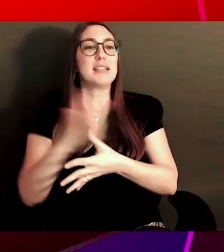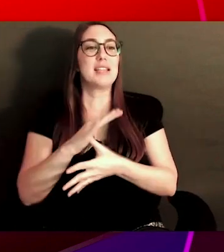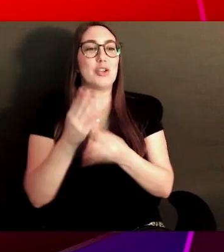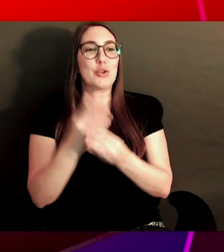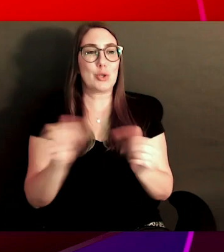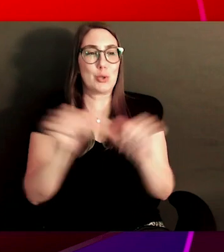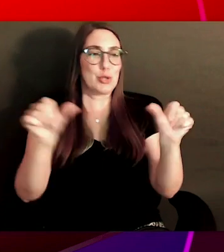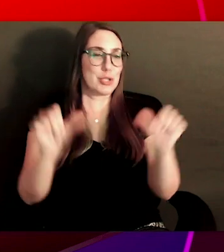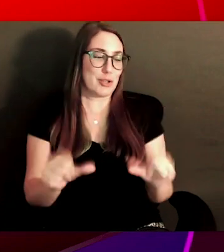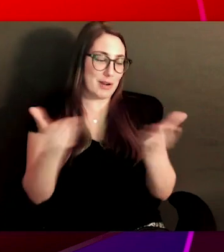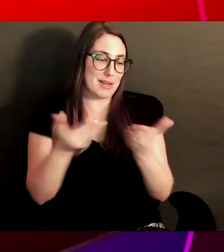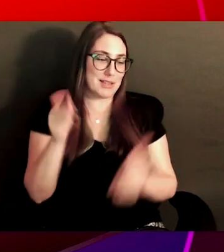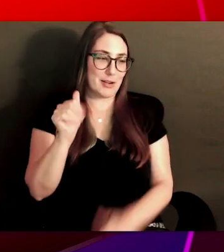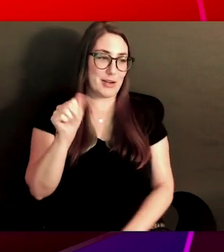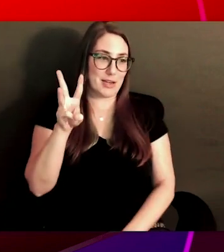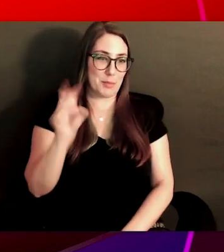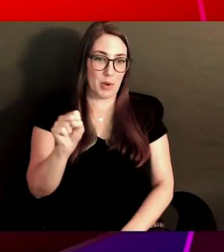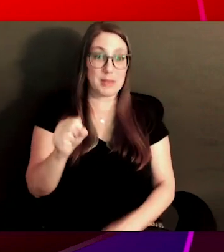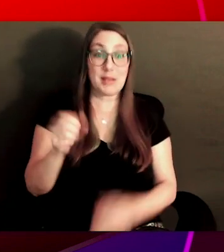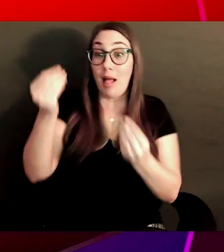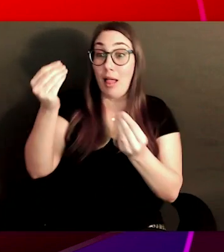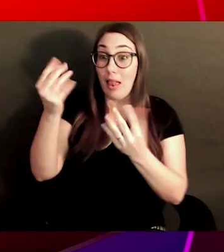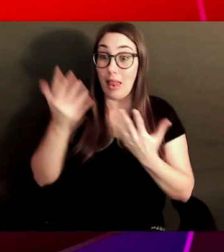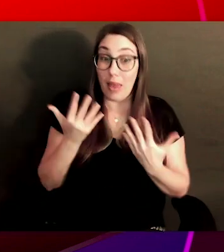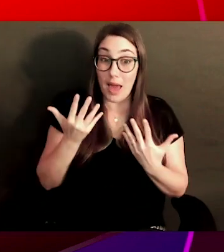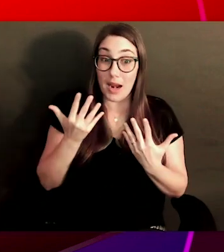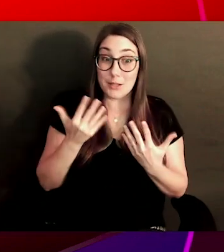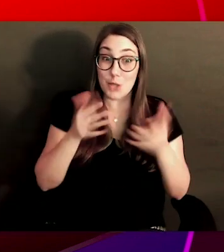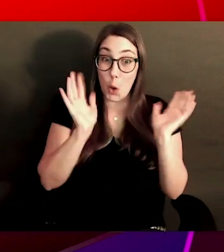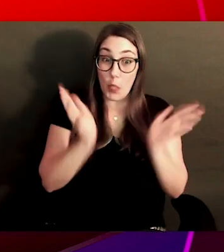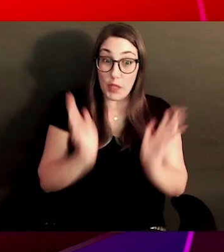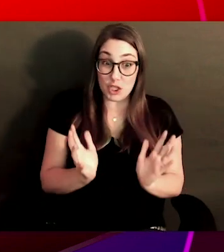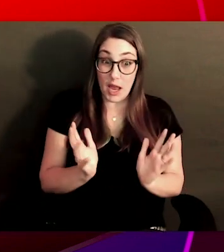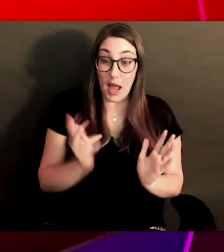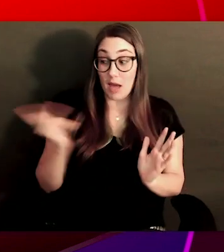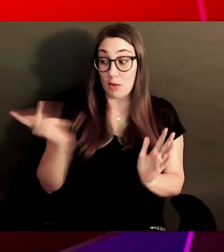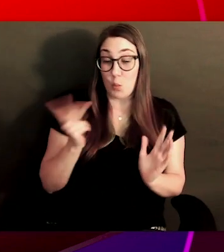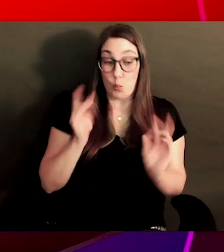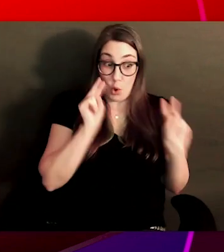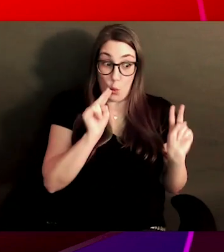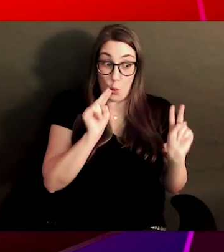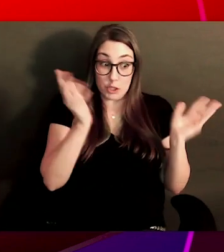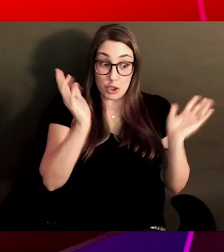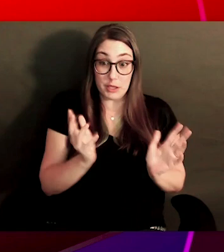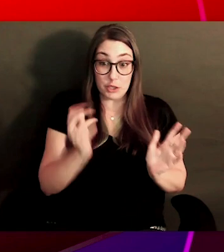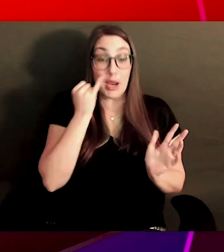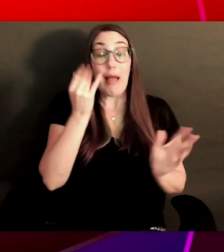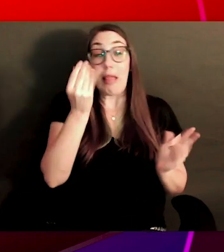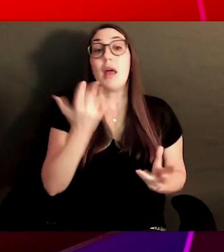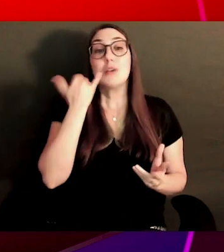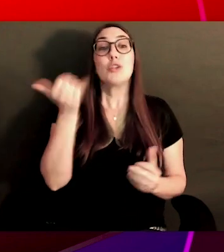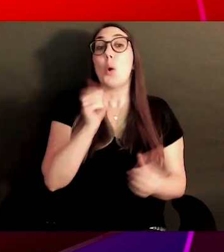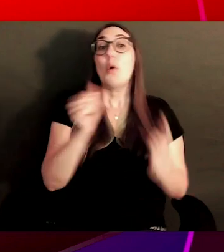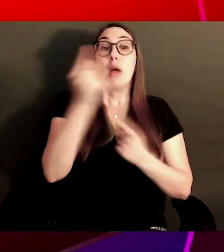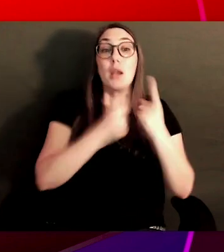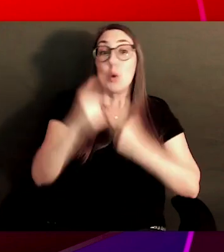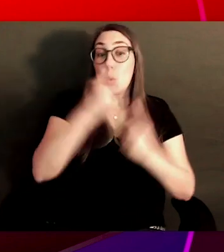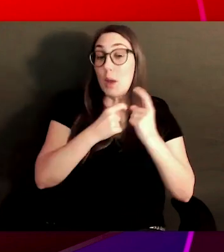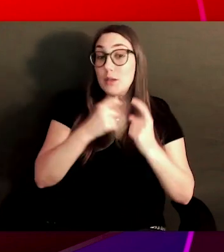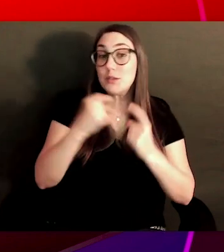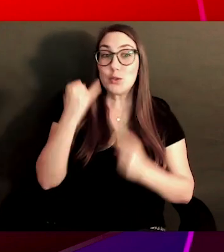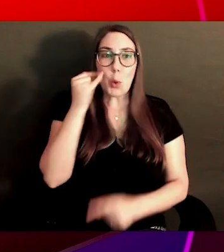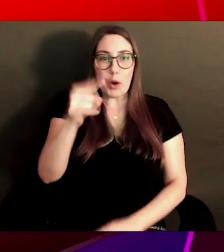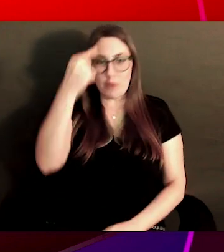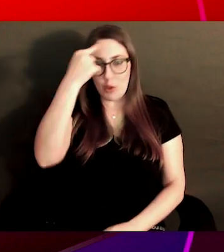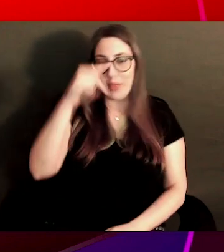know in chat, because we are watching chat, Jeff and I, if you have any questions. And if you think Degrassi is the